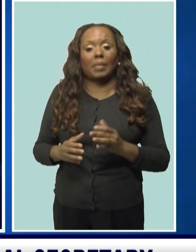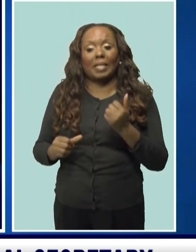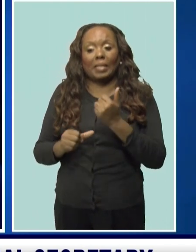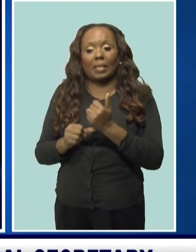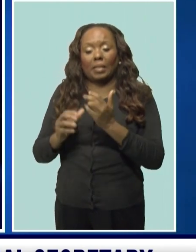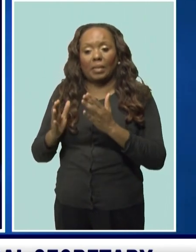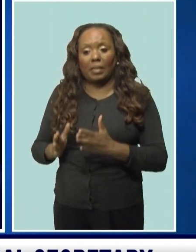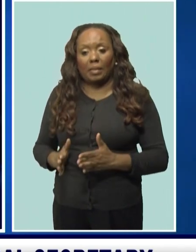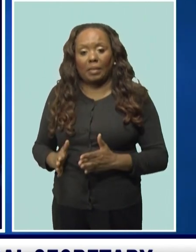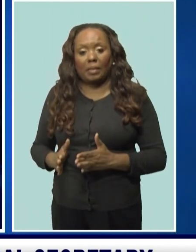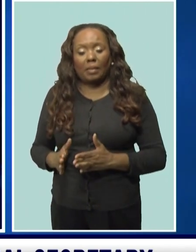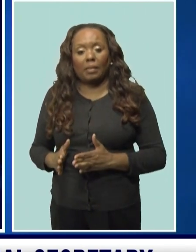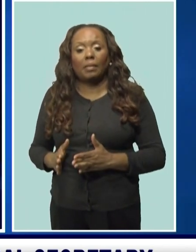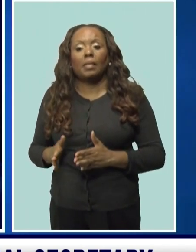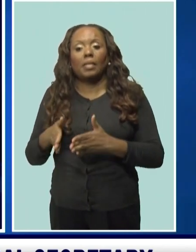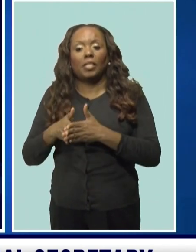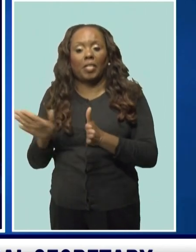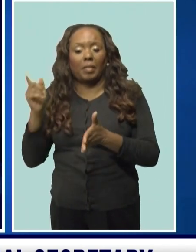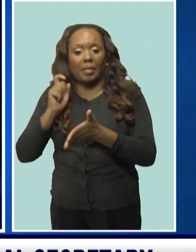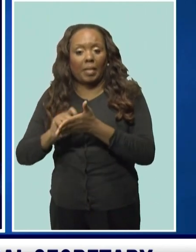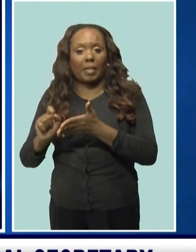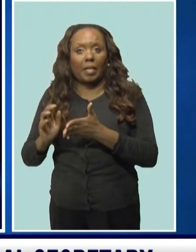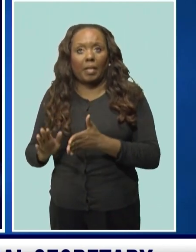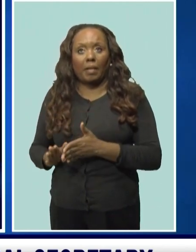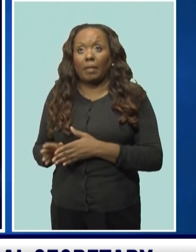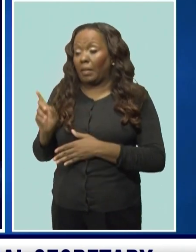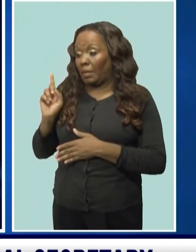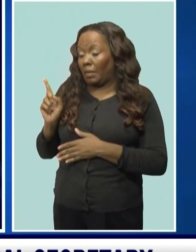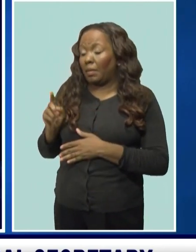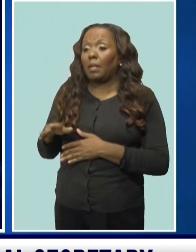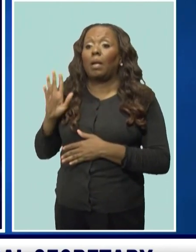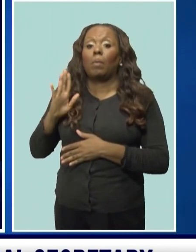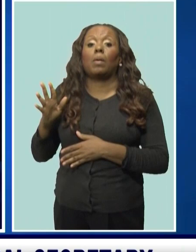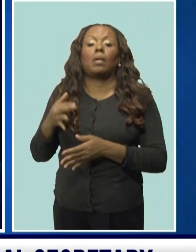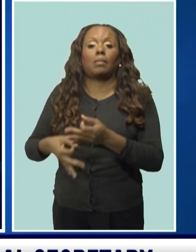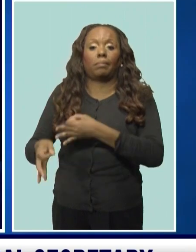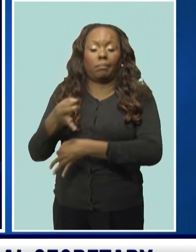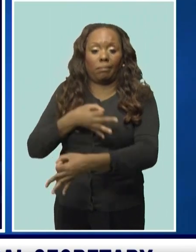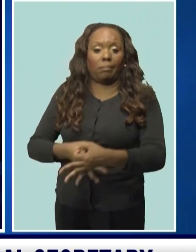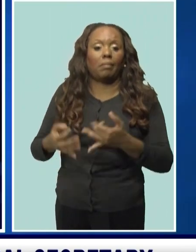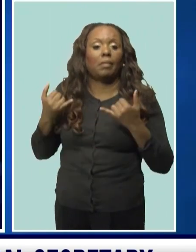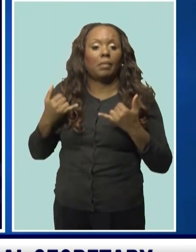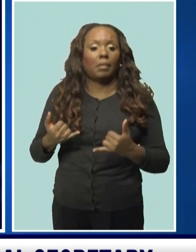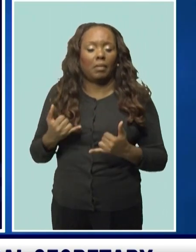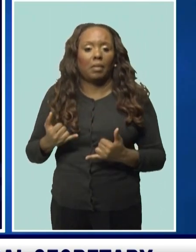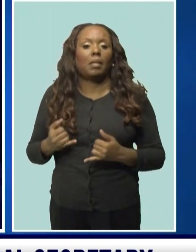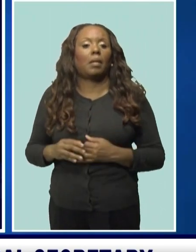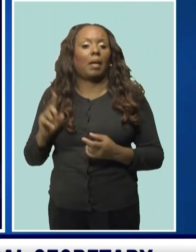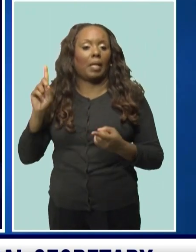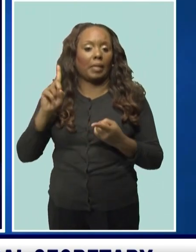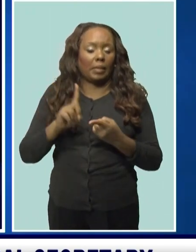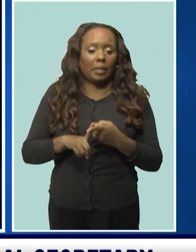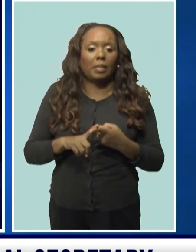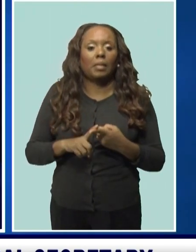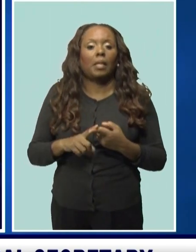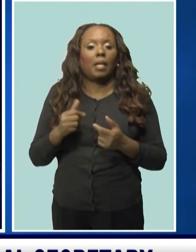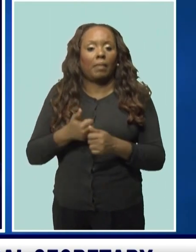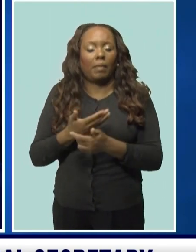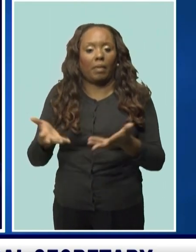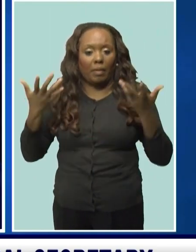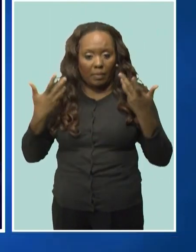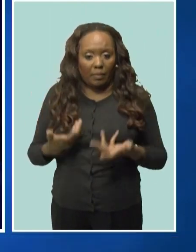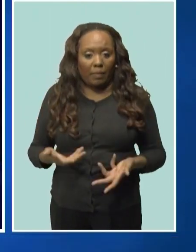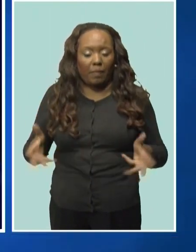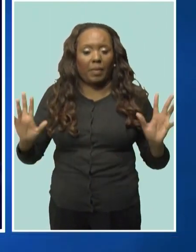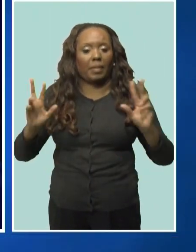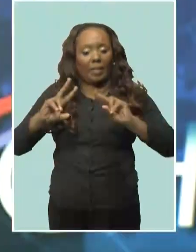Secretary, Mr. Pedro Shepherd, will act in the post until such time as the conclusions of that